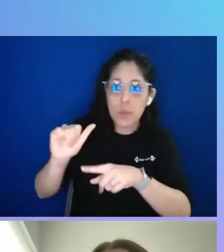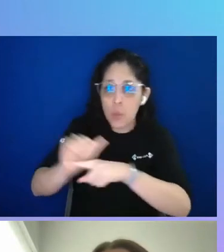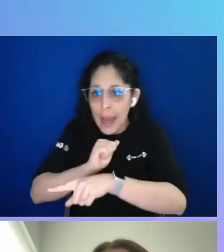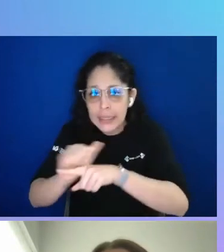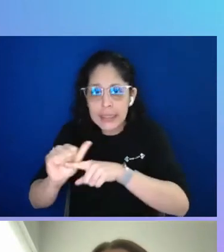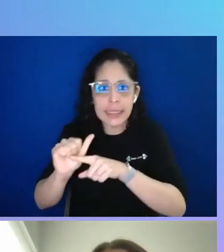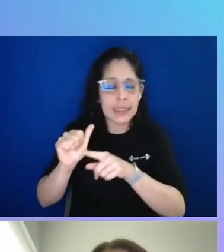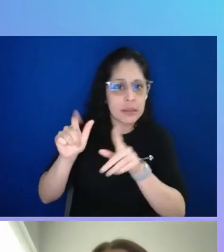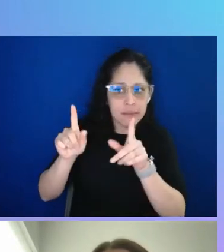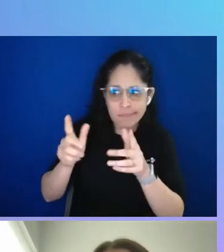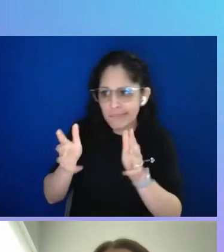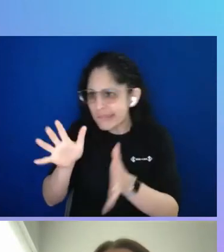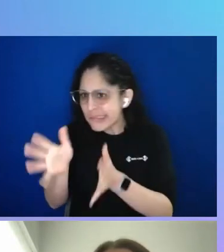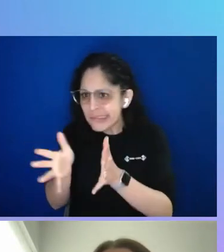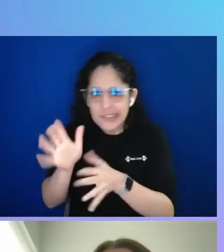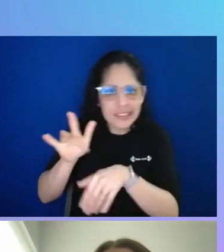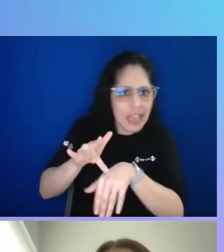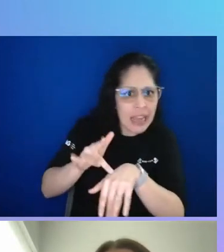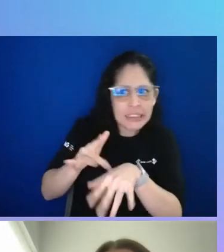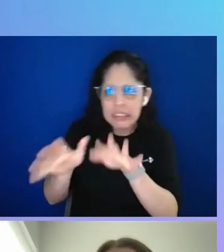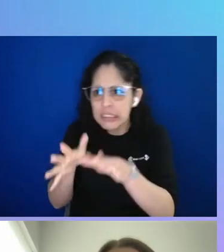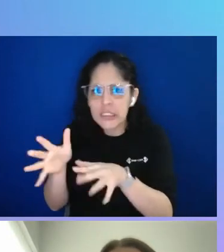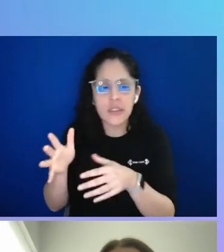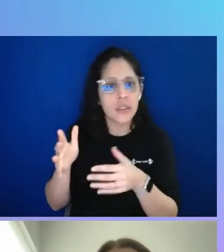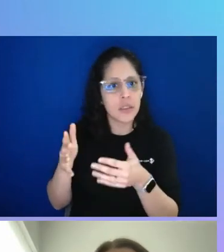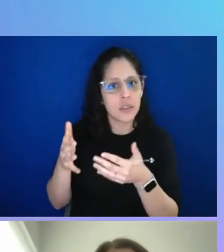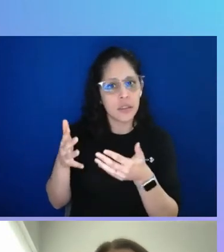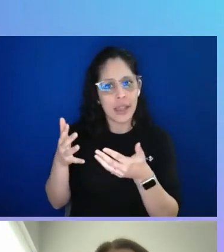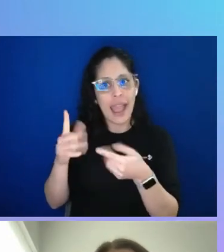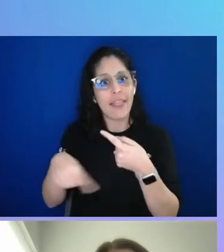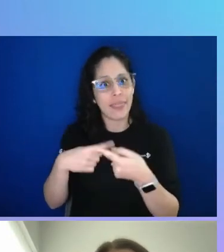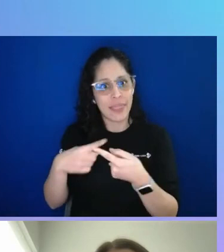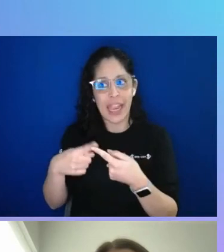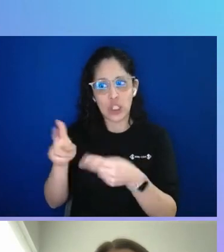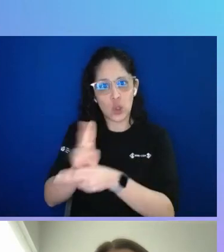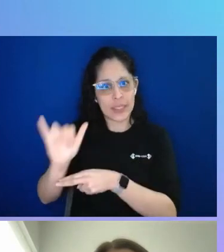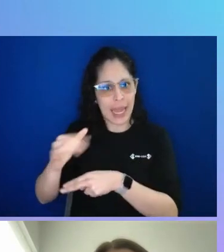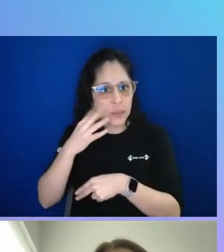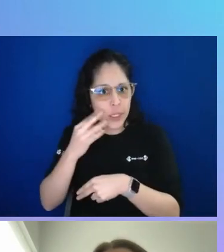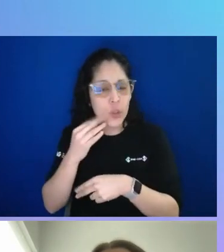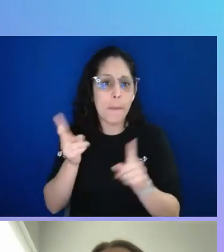confidence to go through the rest of the study and moderate those interviews.